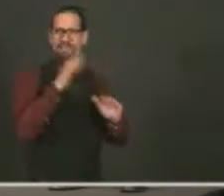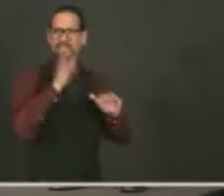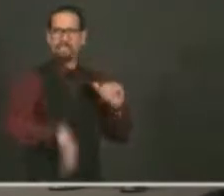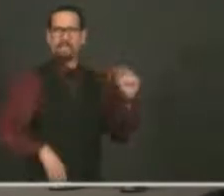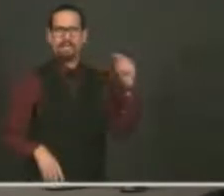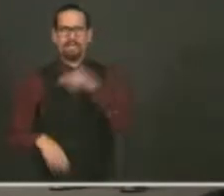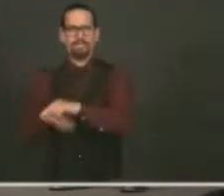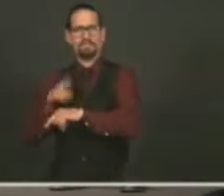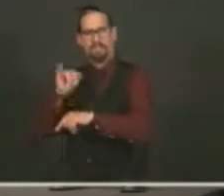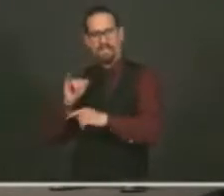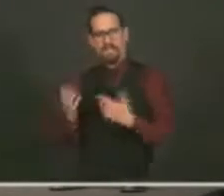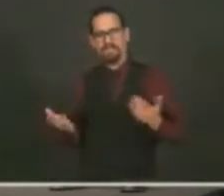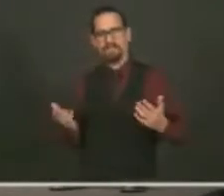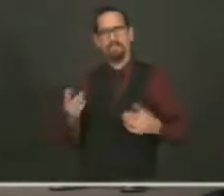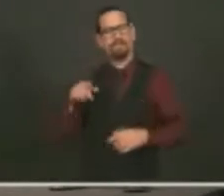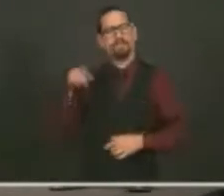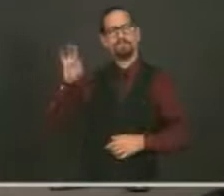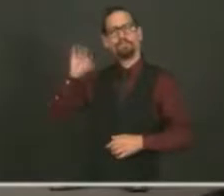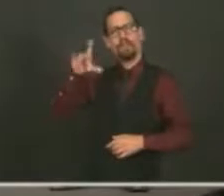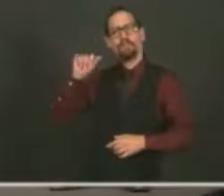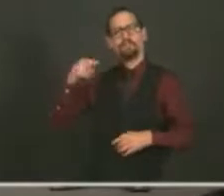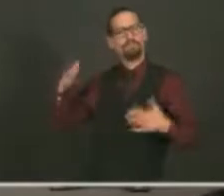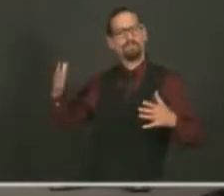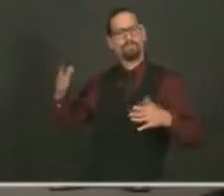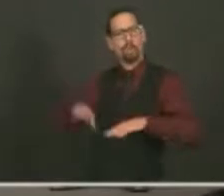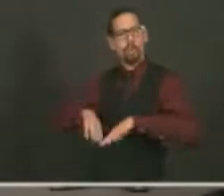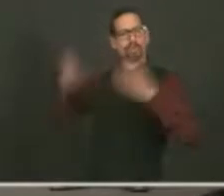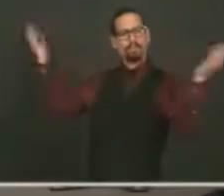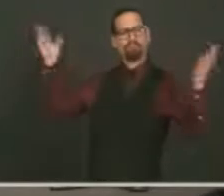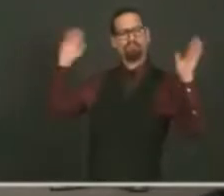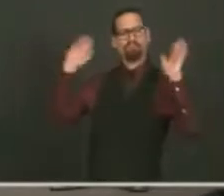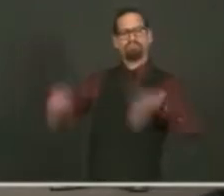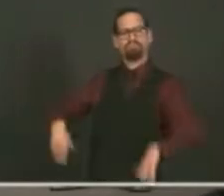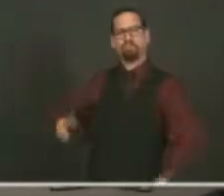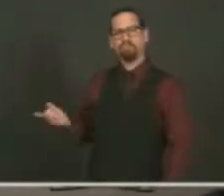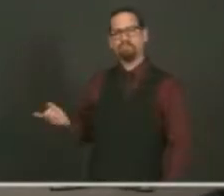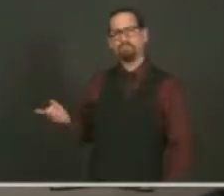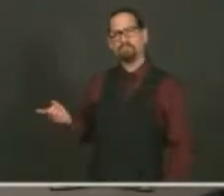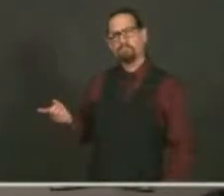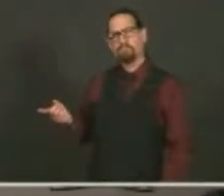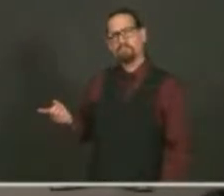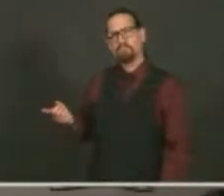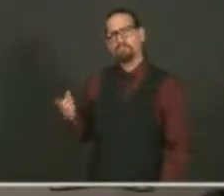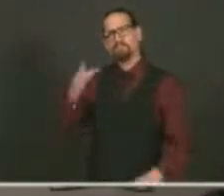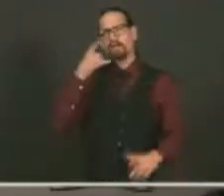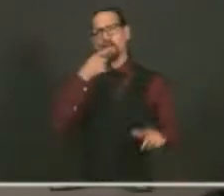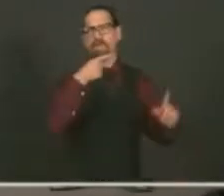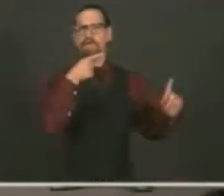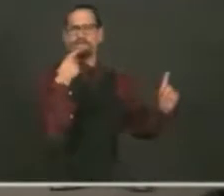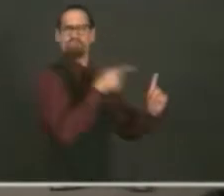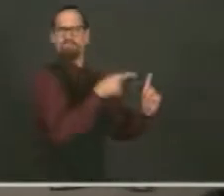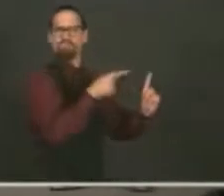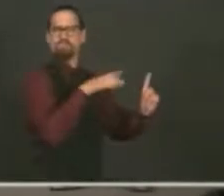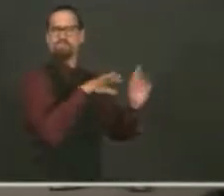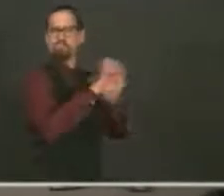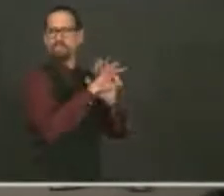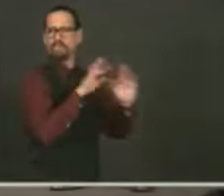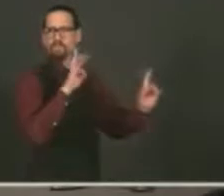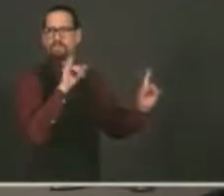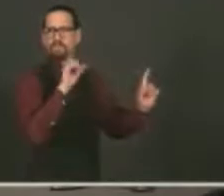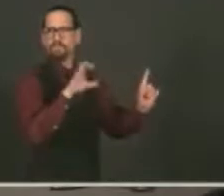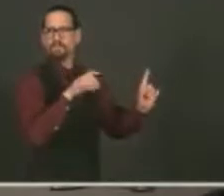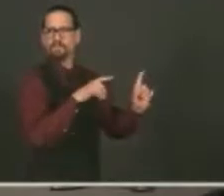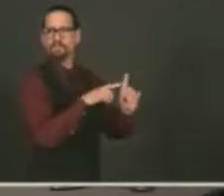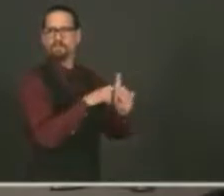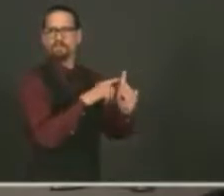like wide open. So what is it about Wisconsin? I think their population is 6 million compared to Rhode Island. Yeah. So that's a good question,